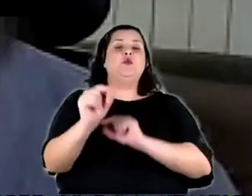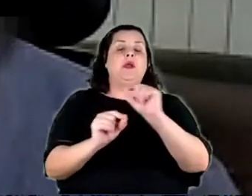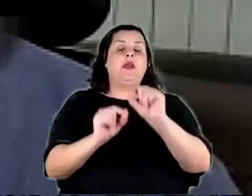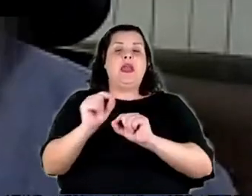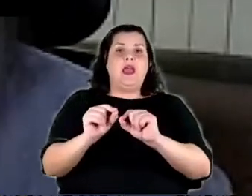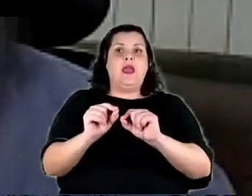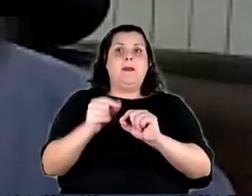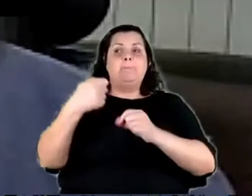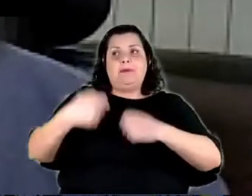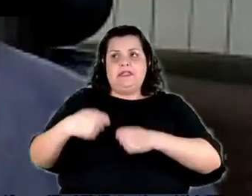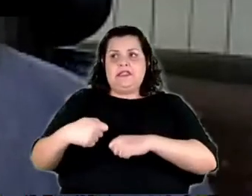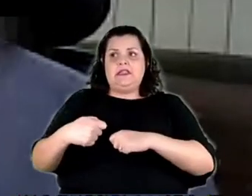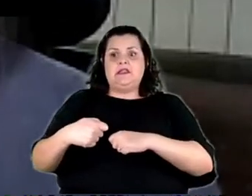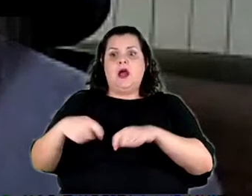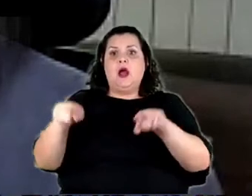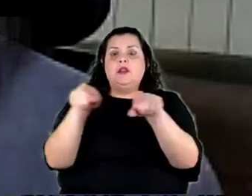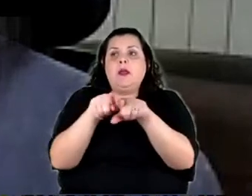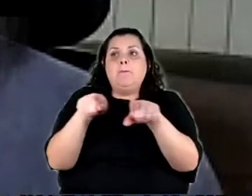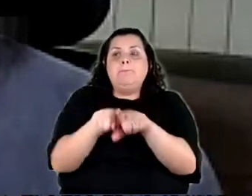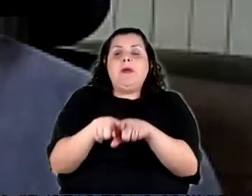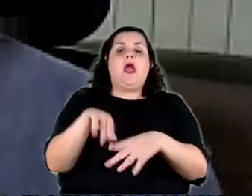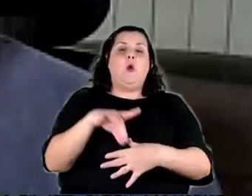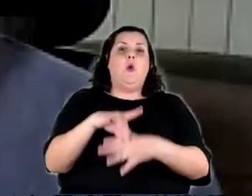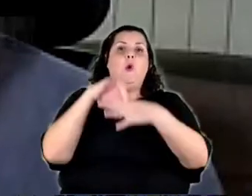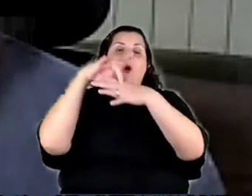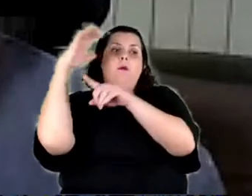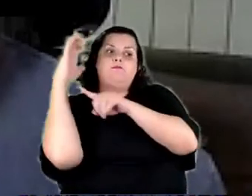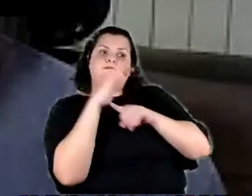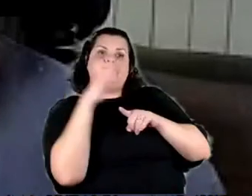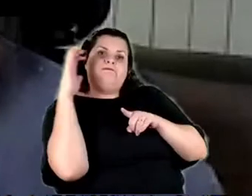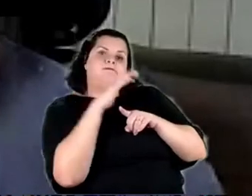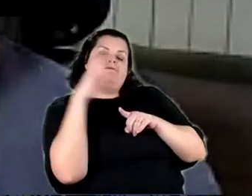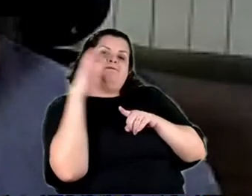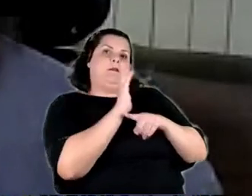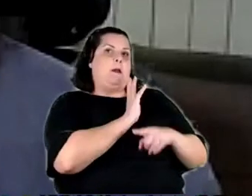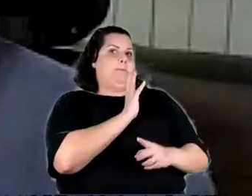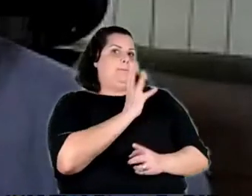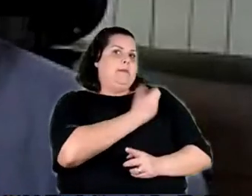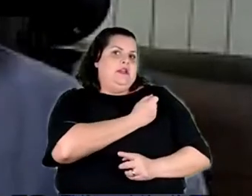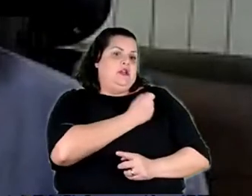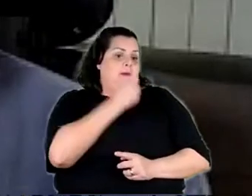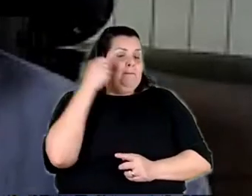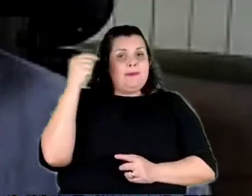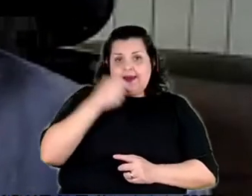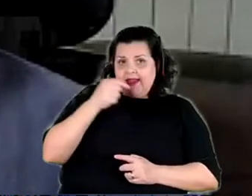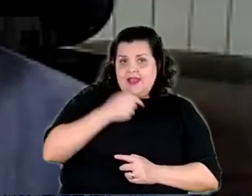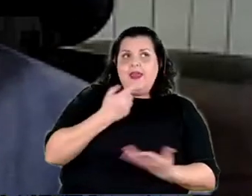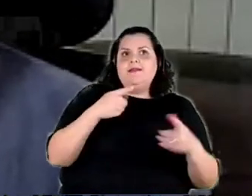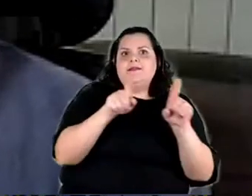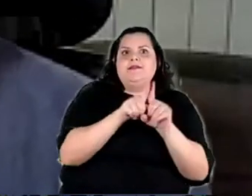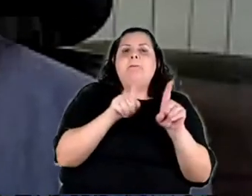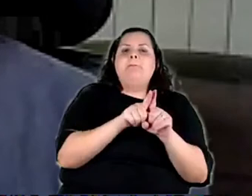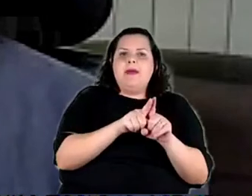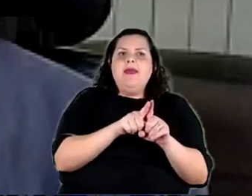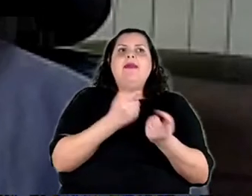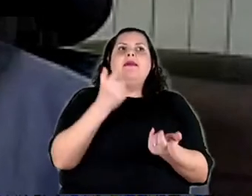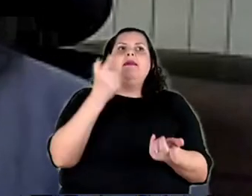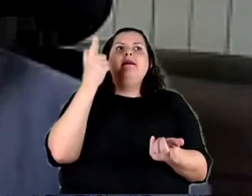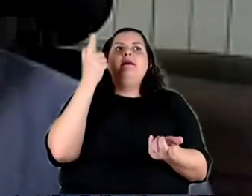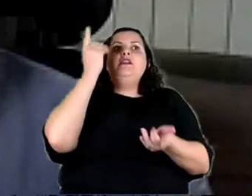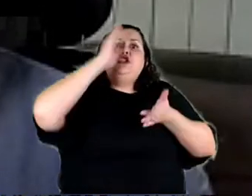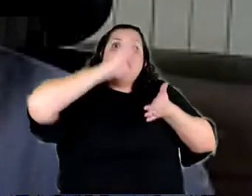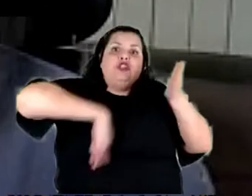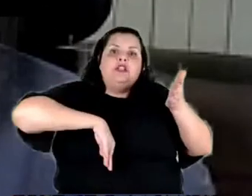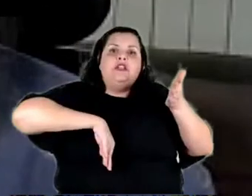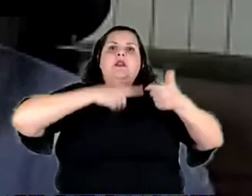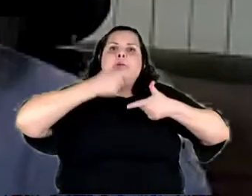causing, their obstacles to peace. Because this conflict is not just about settlements. It's not just about what